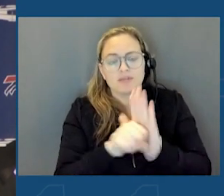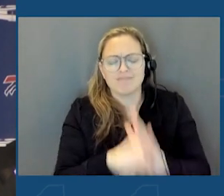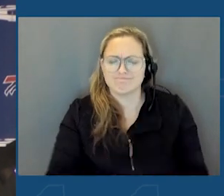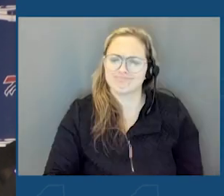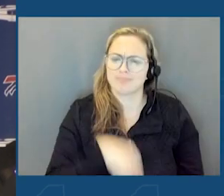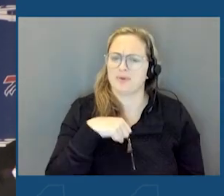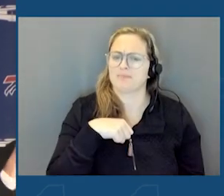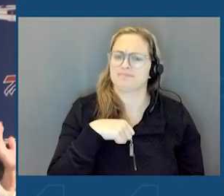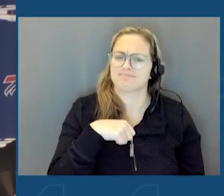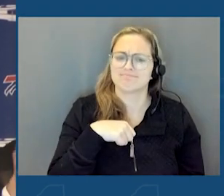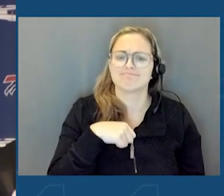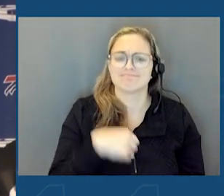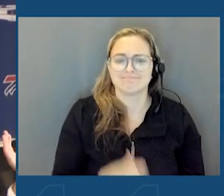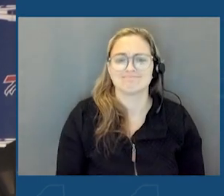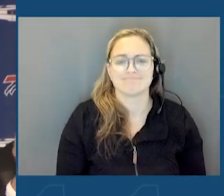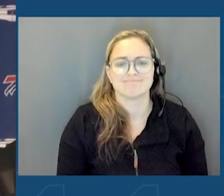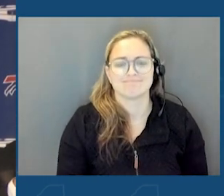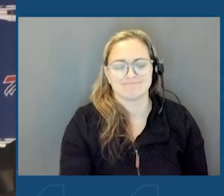that.